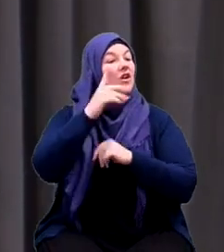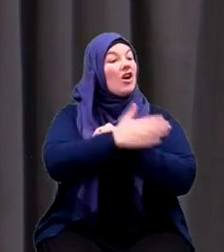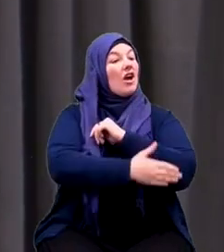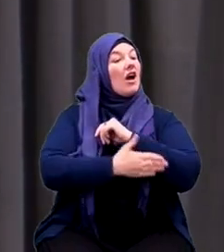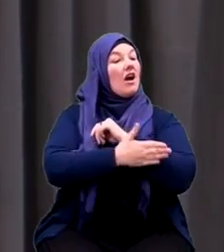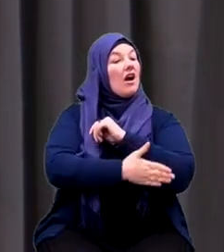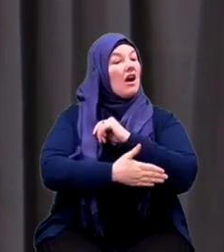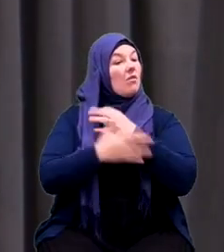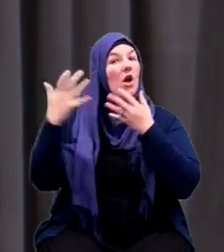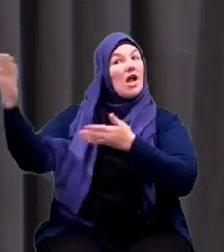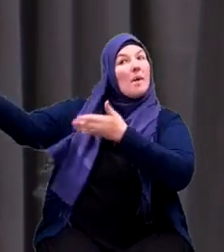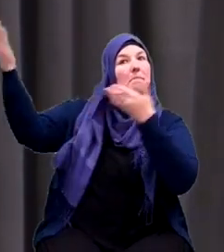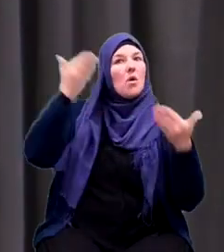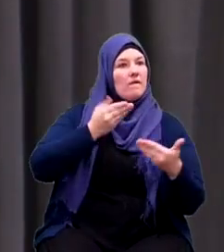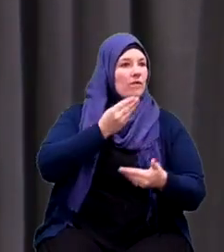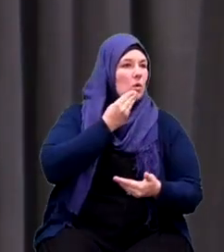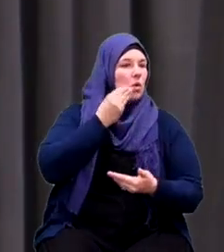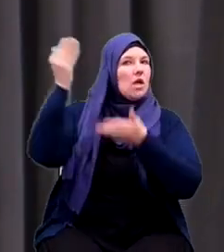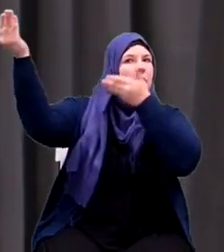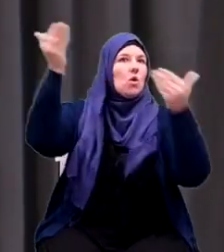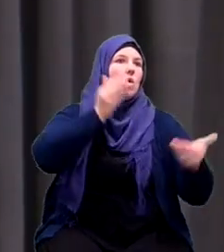about to import water soon,